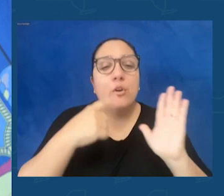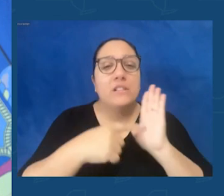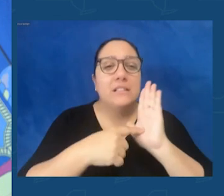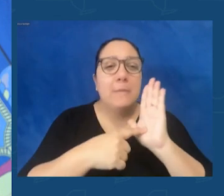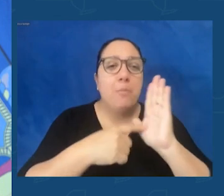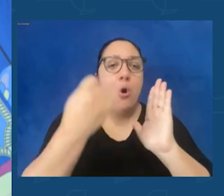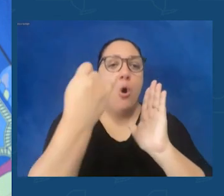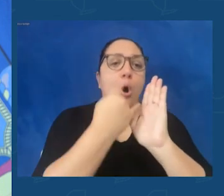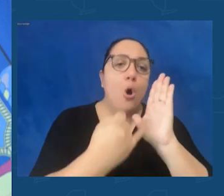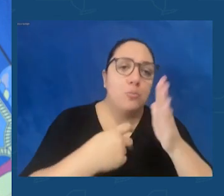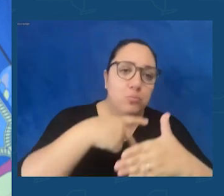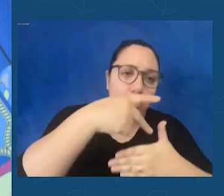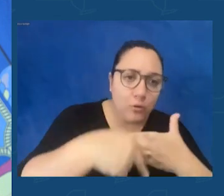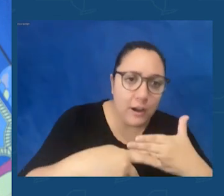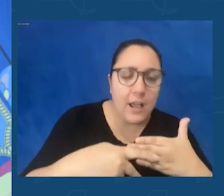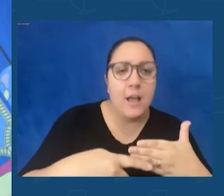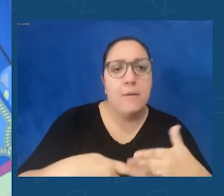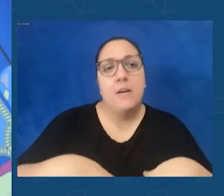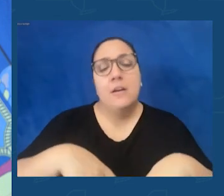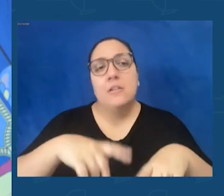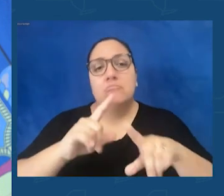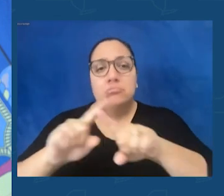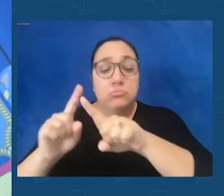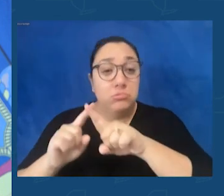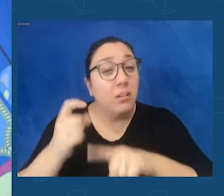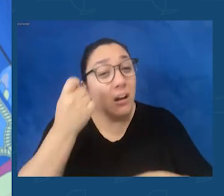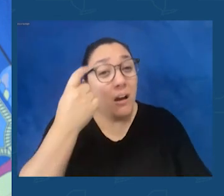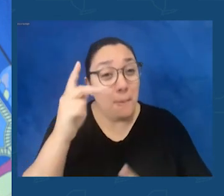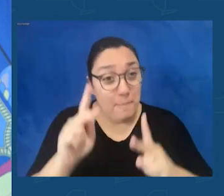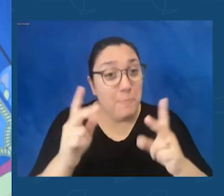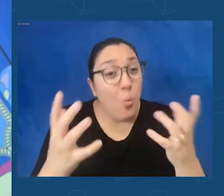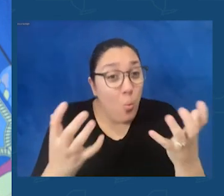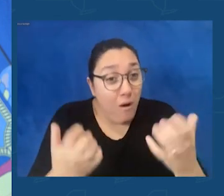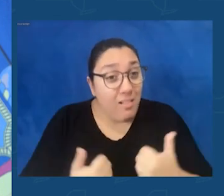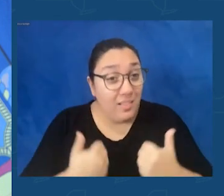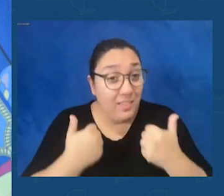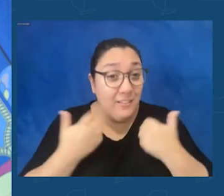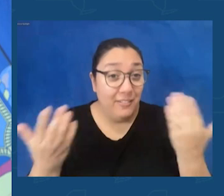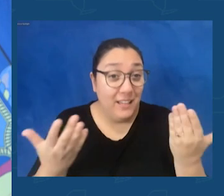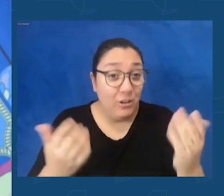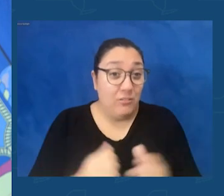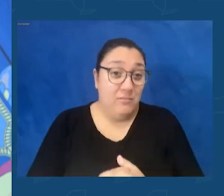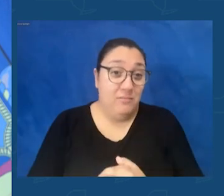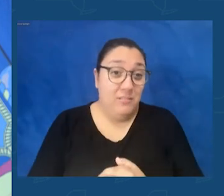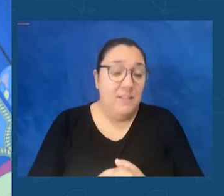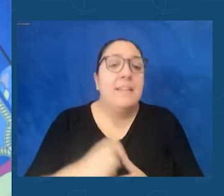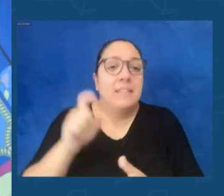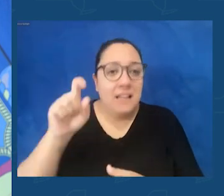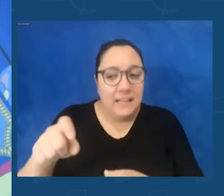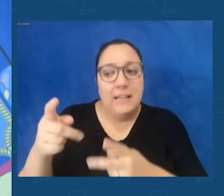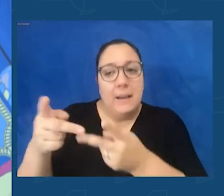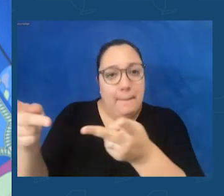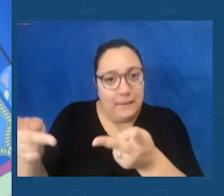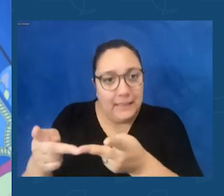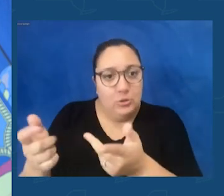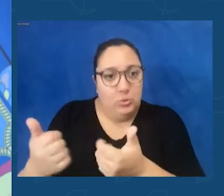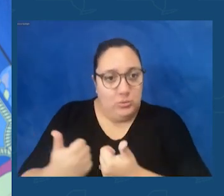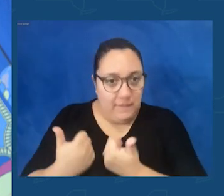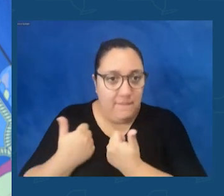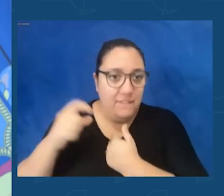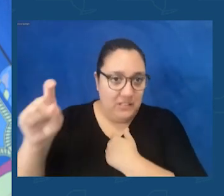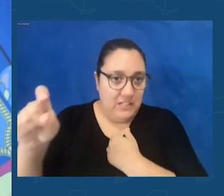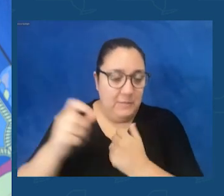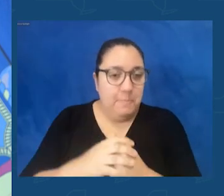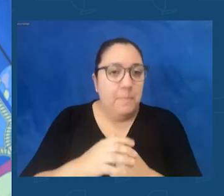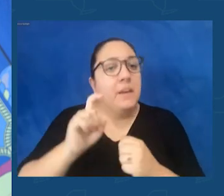thing, people want to live here. They need a place to live. Let's start building the housing. So